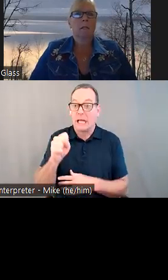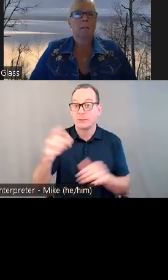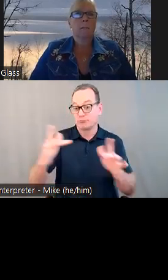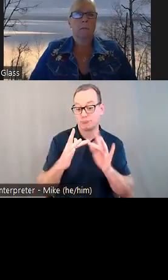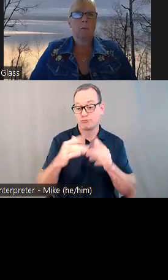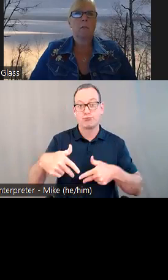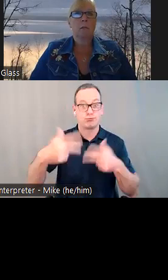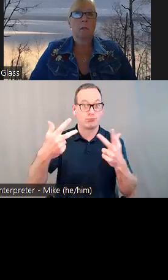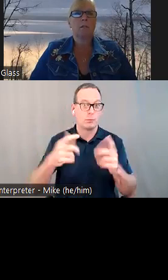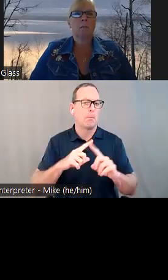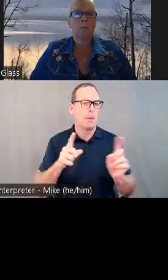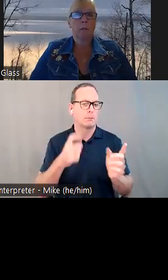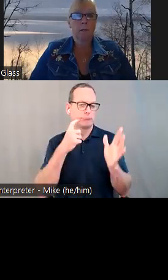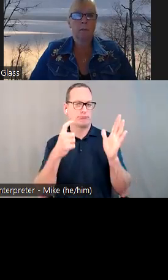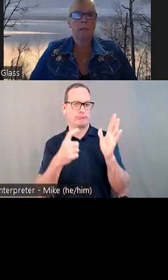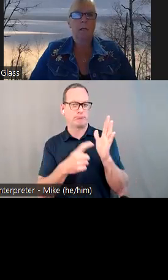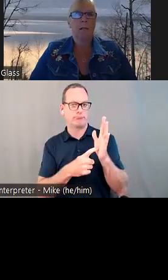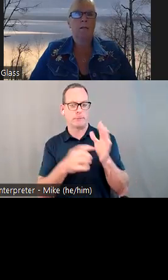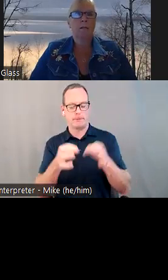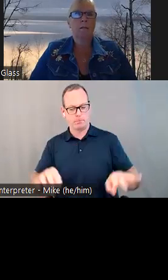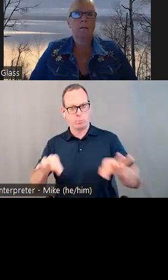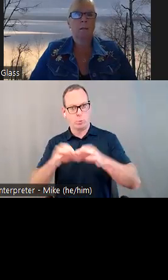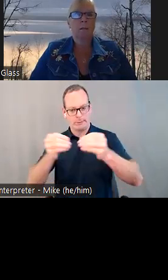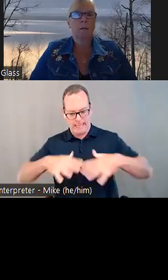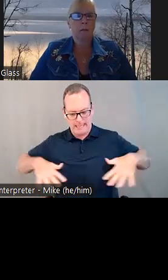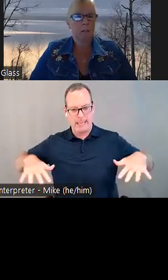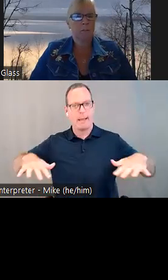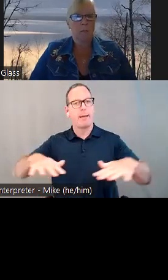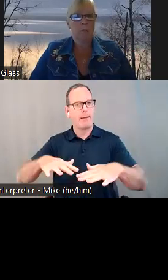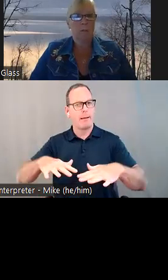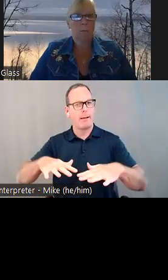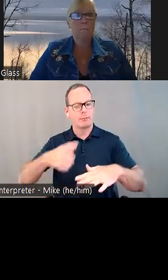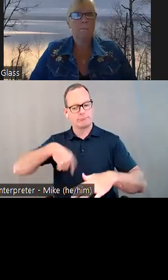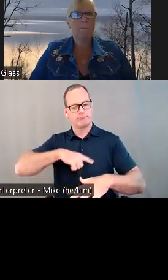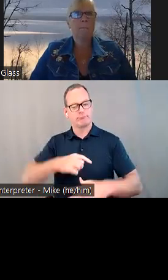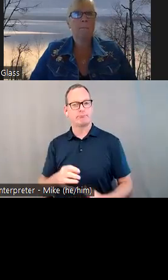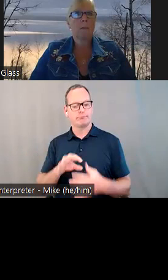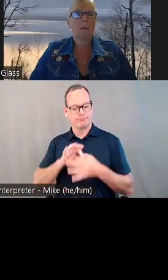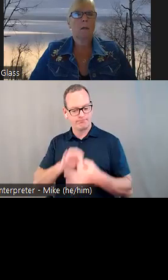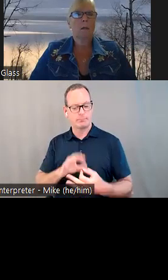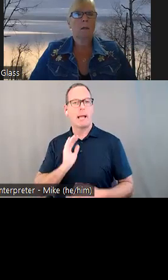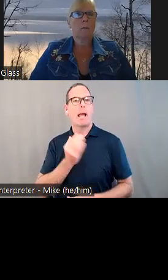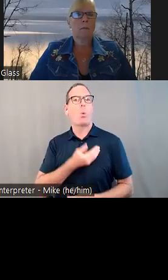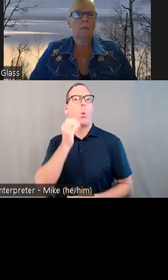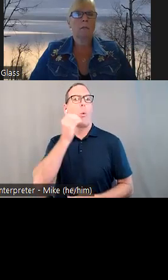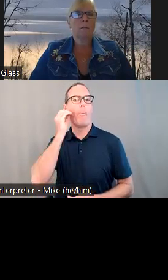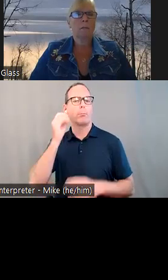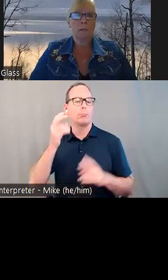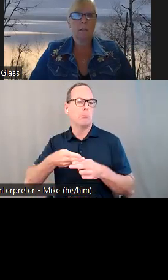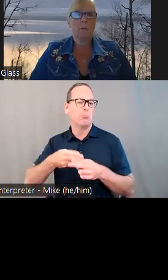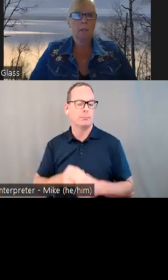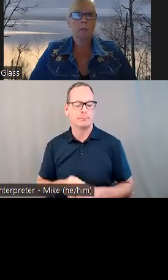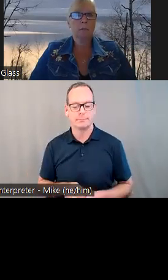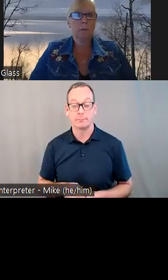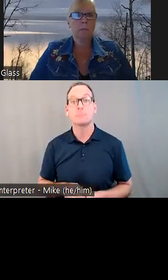I'd like to take a moment to acknowledge the importance of the lands that each of us calls home. We do this